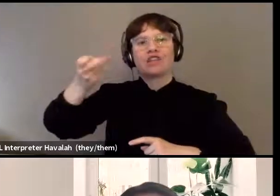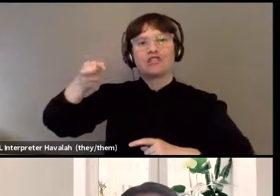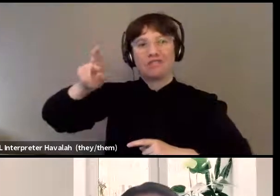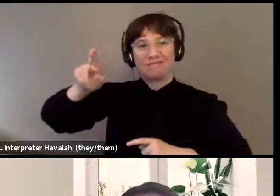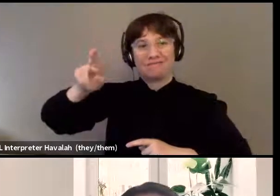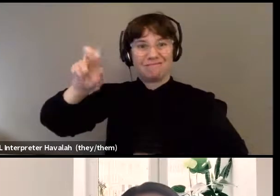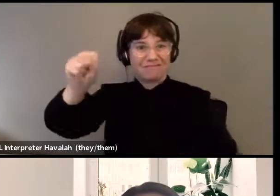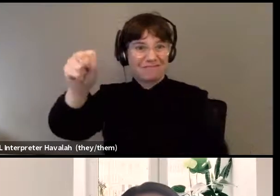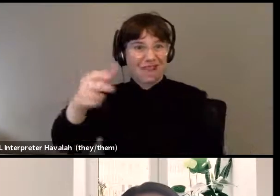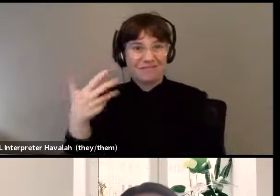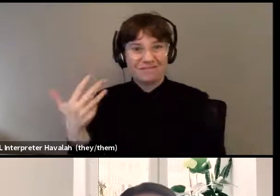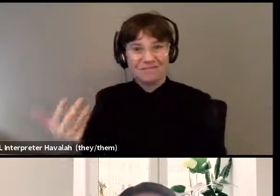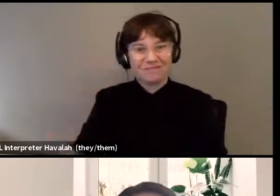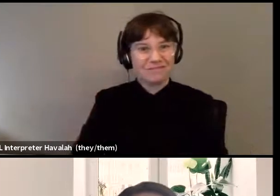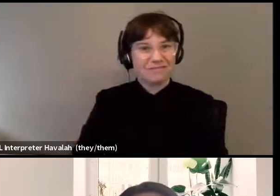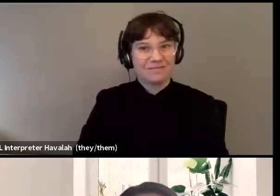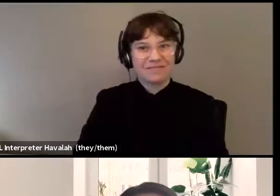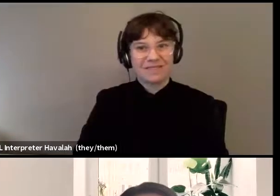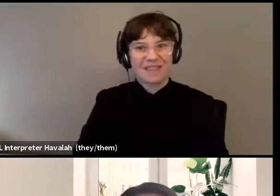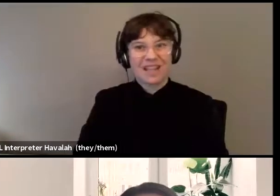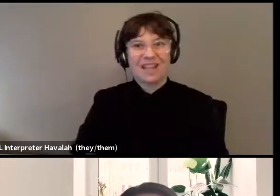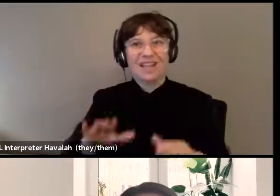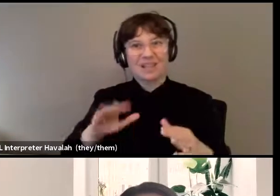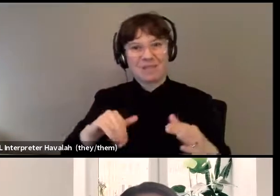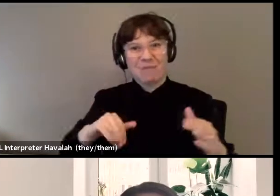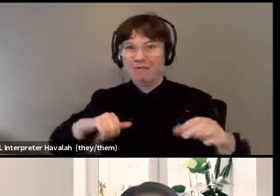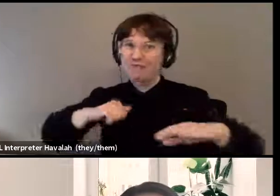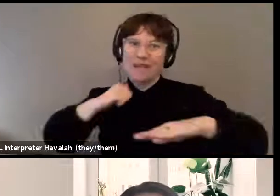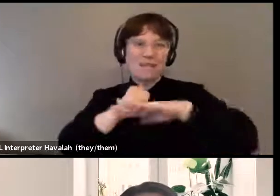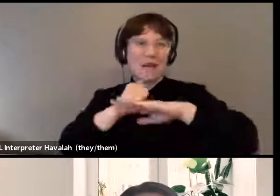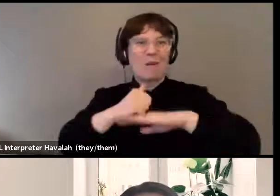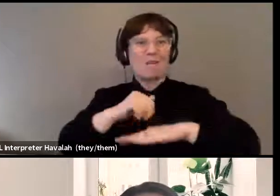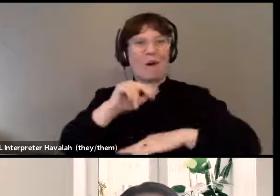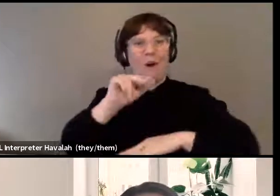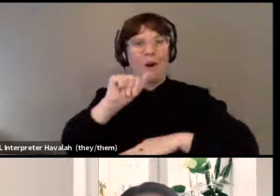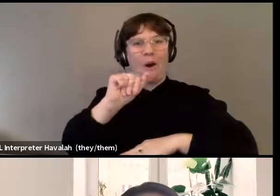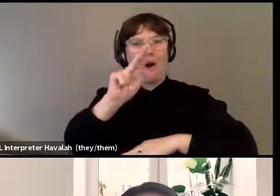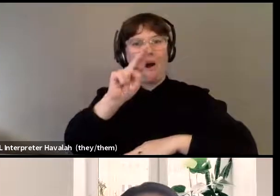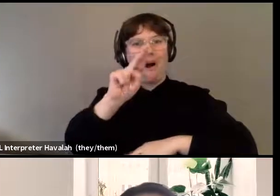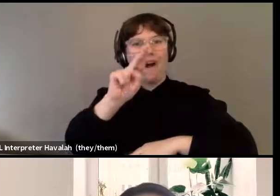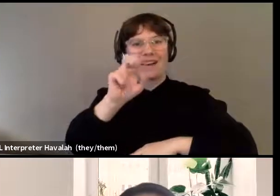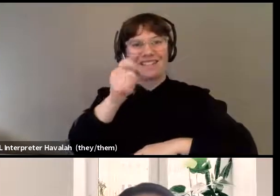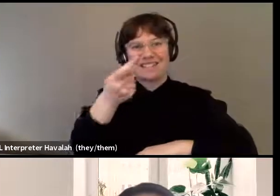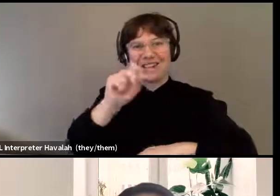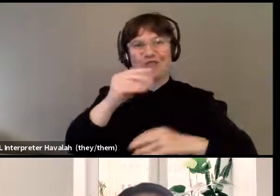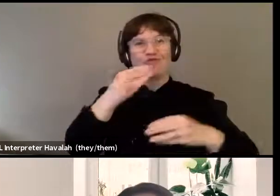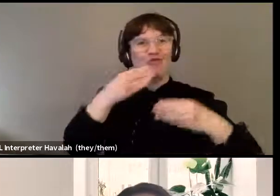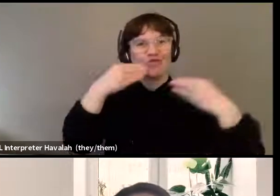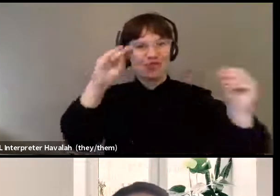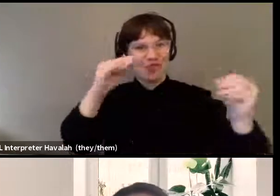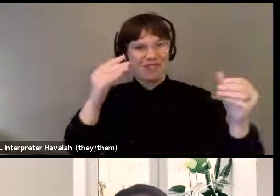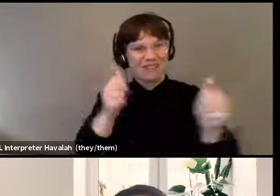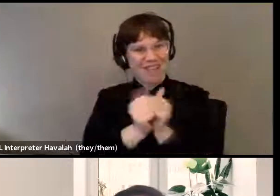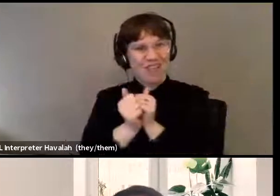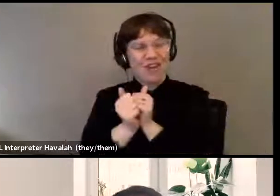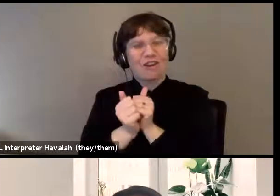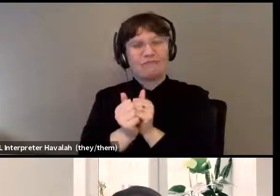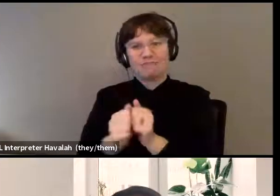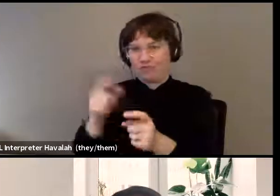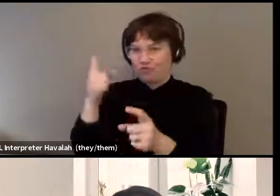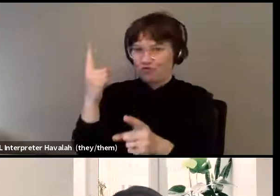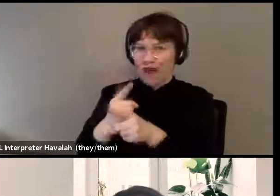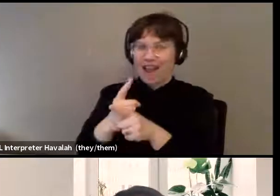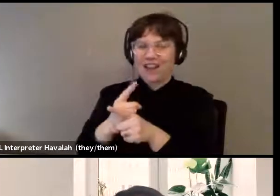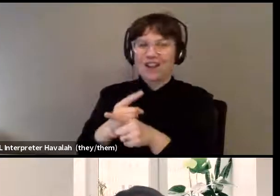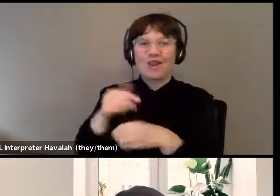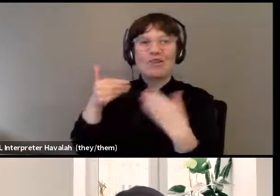Yeah, let's go get Austin a grocery store together. Mm-hmm. Absolutely. So everyone, feel free to rate